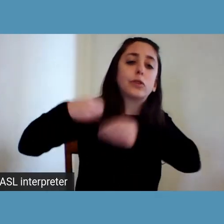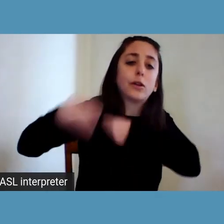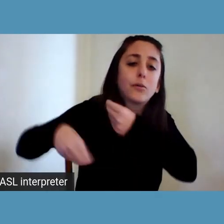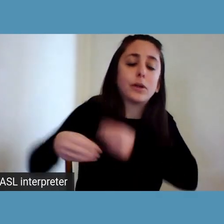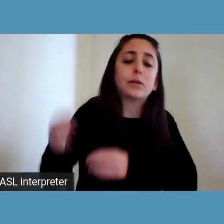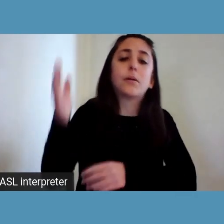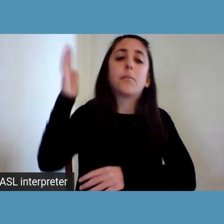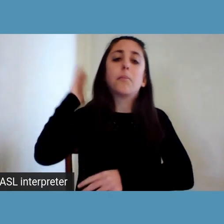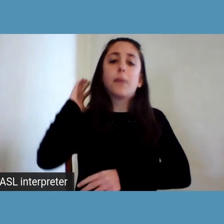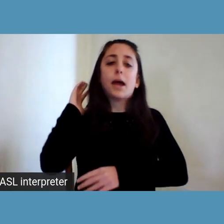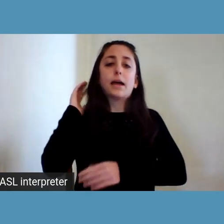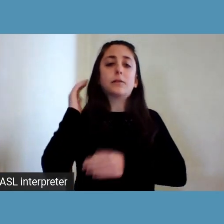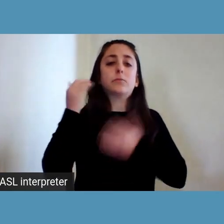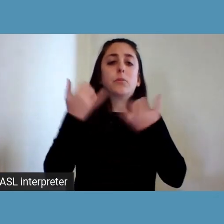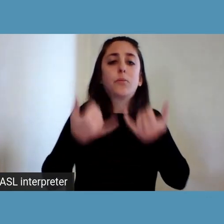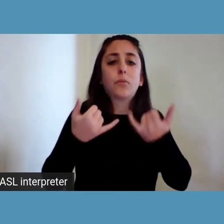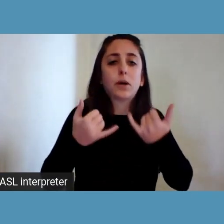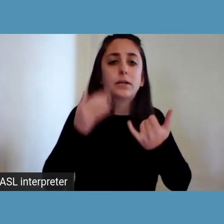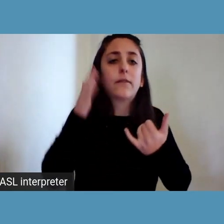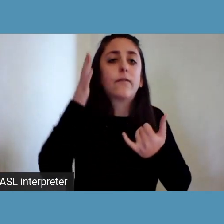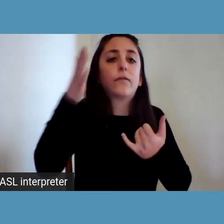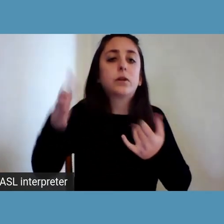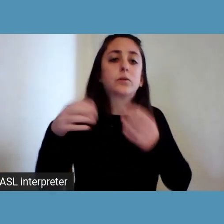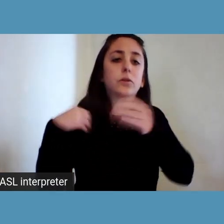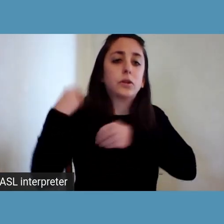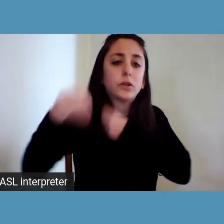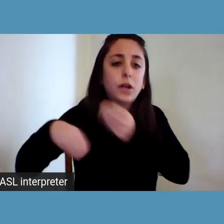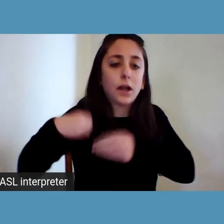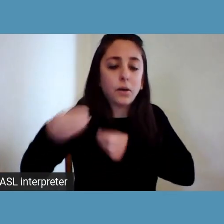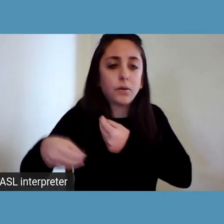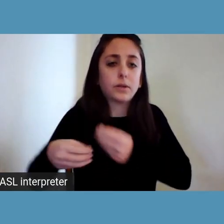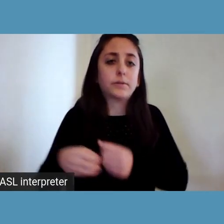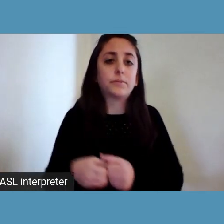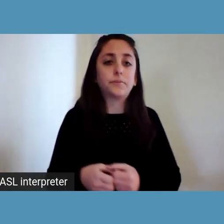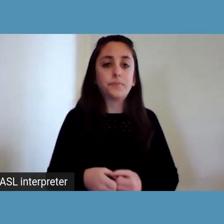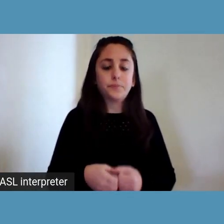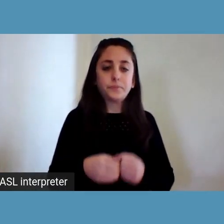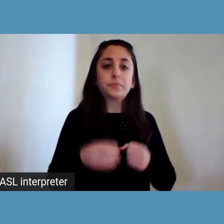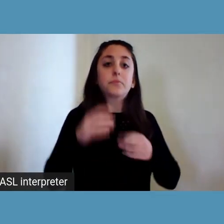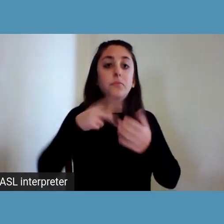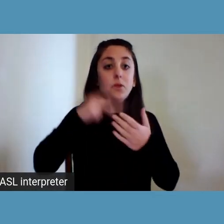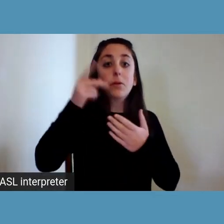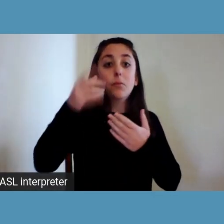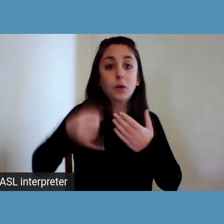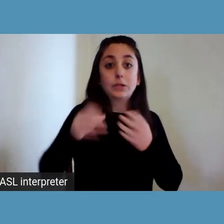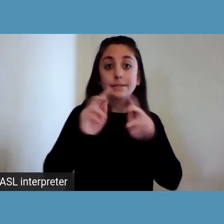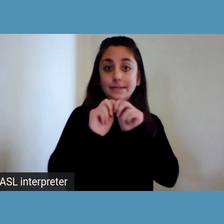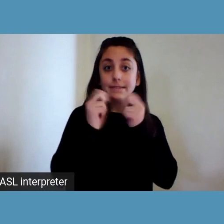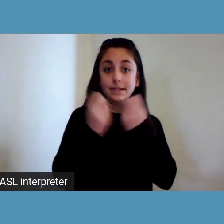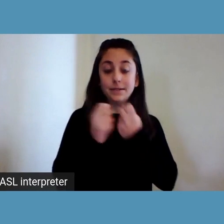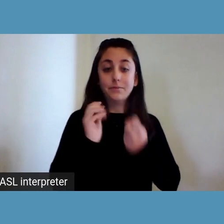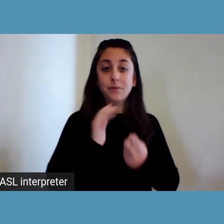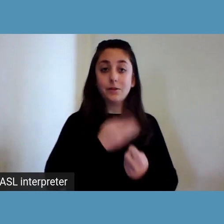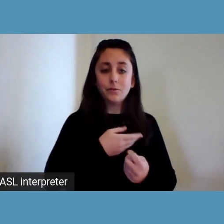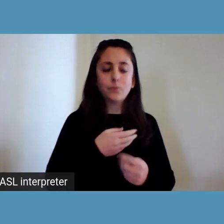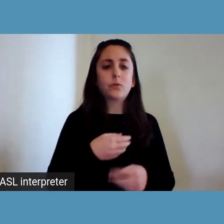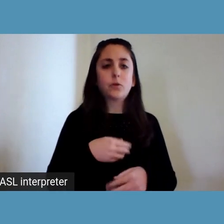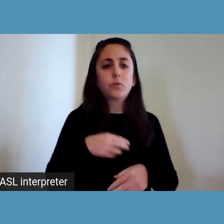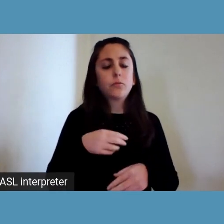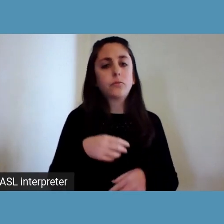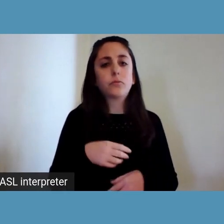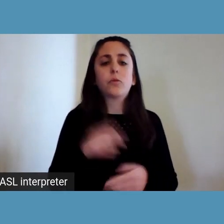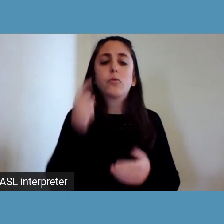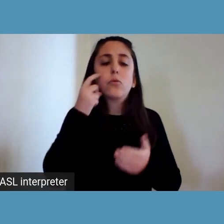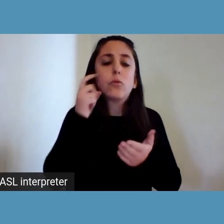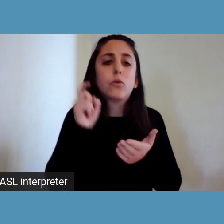as future generations. We, the Digital Empowerment Project for Small Museums team, recognize that our organizations